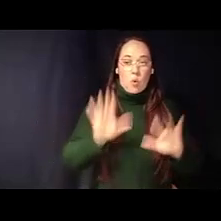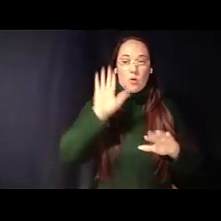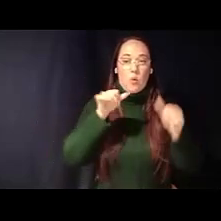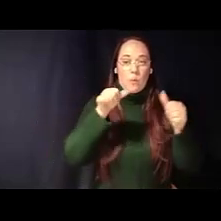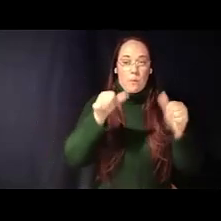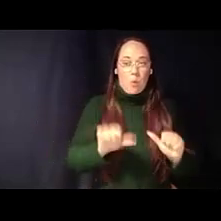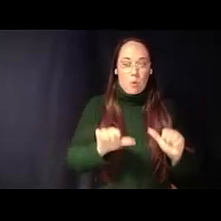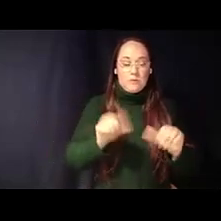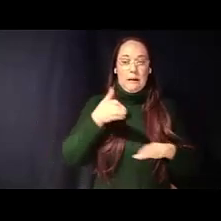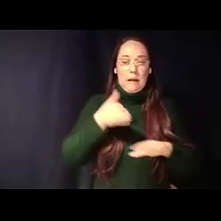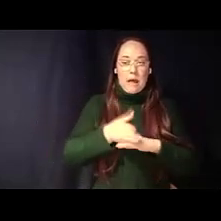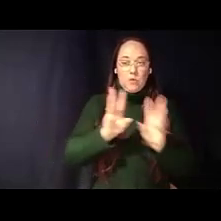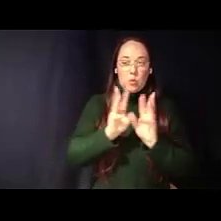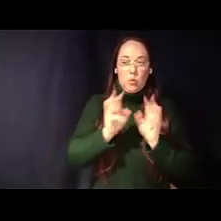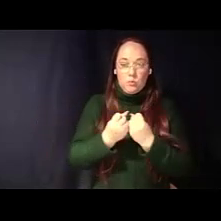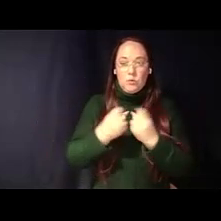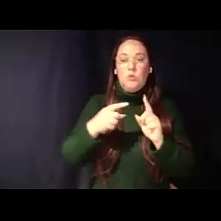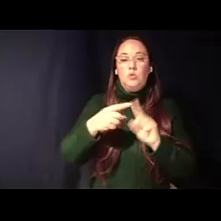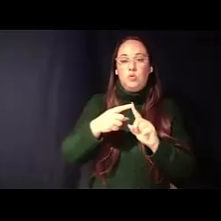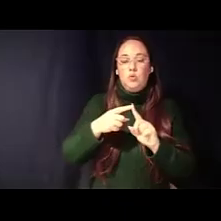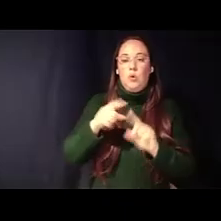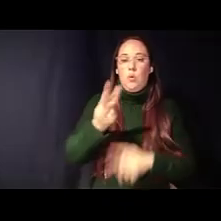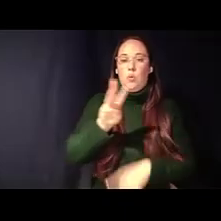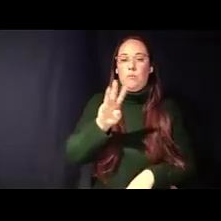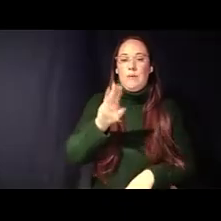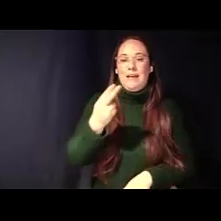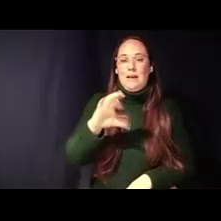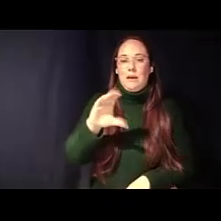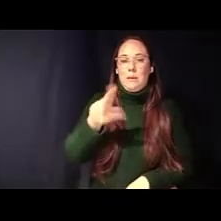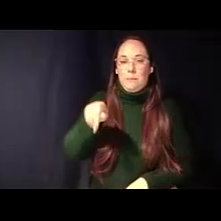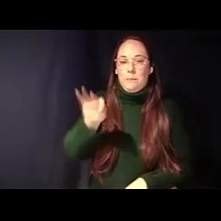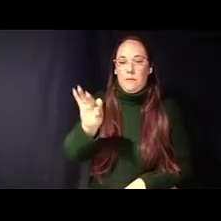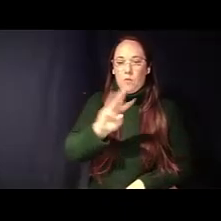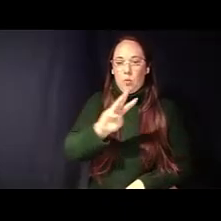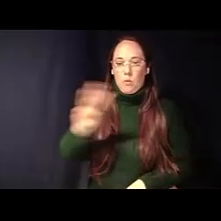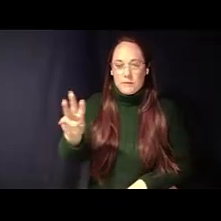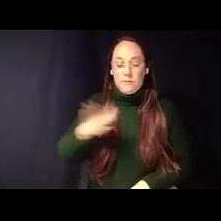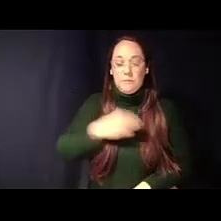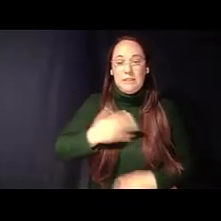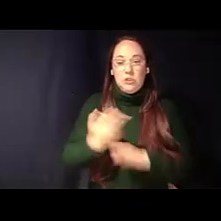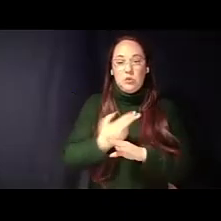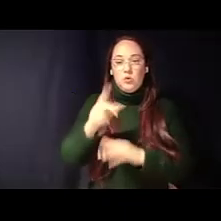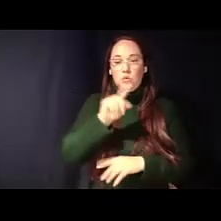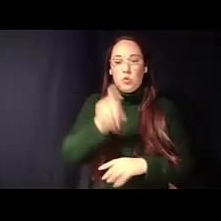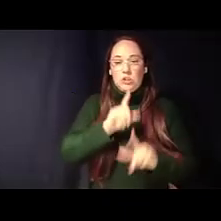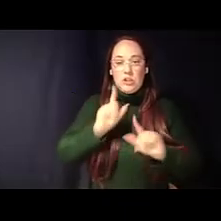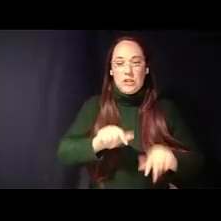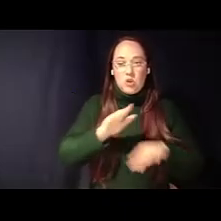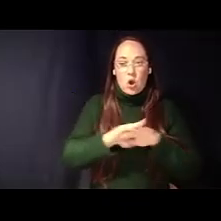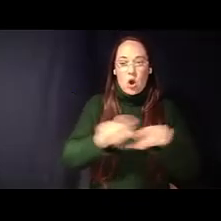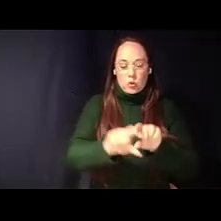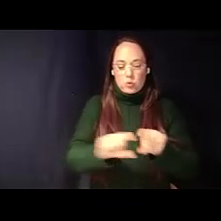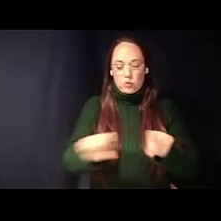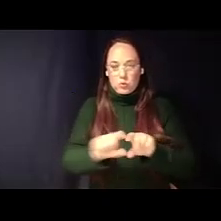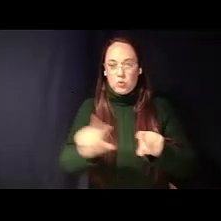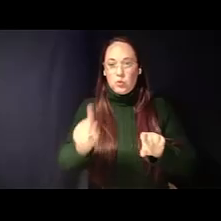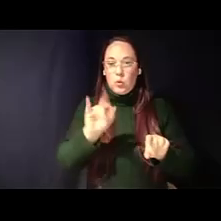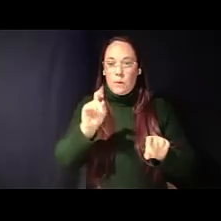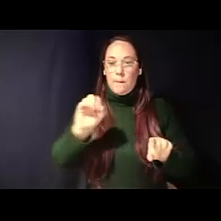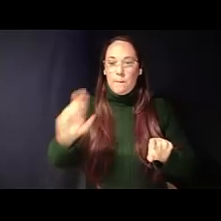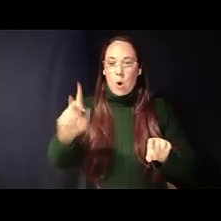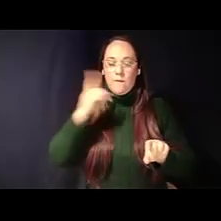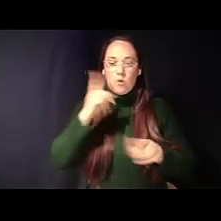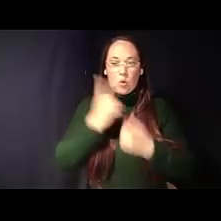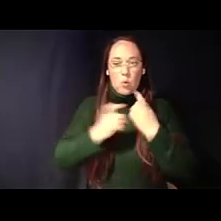toolbar. Links will be posted in the chat, but the chat will otherwise be closed today. Materials, including the meeting recording,